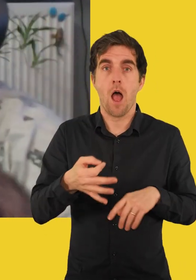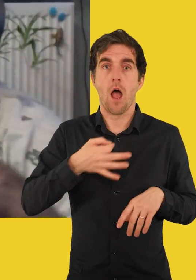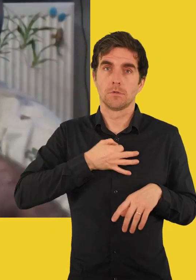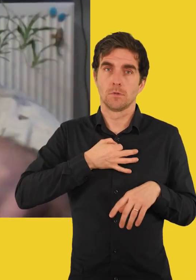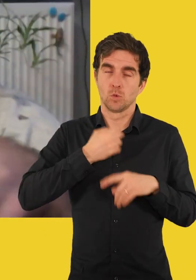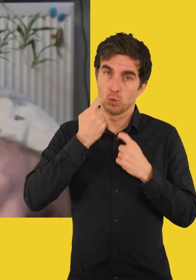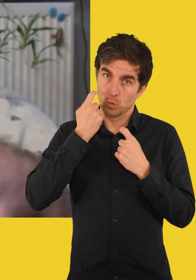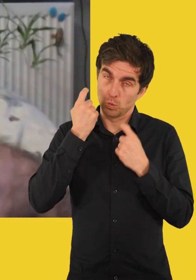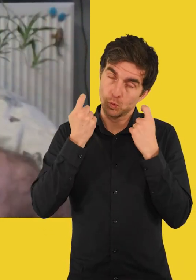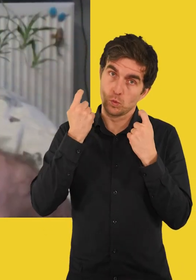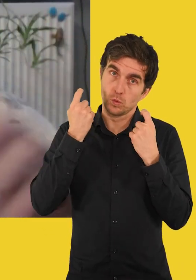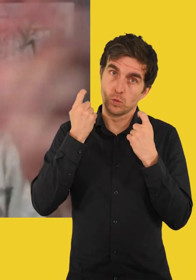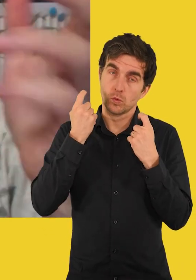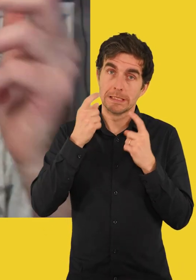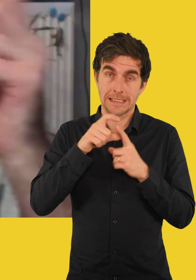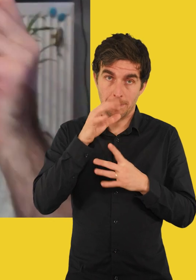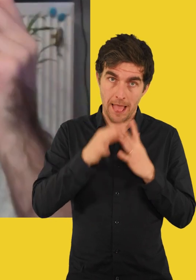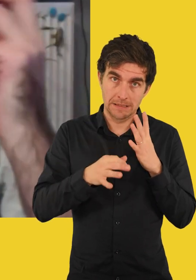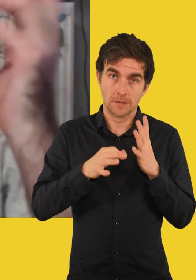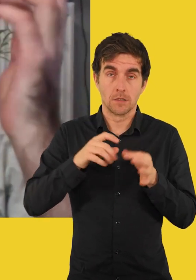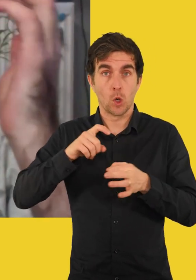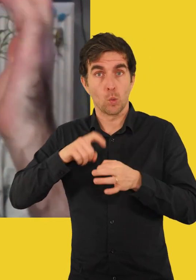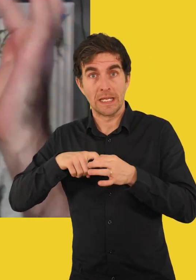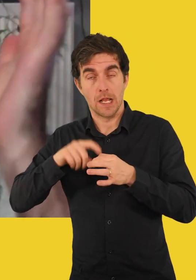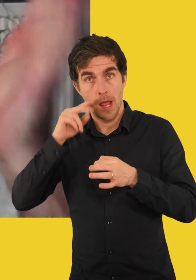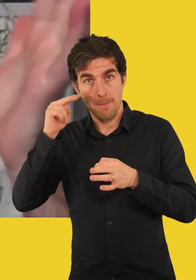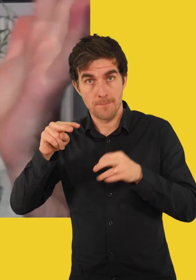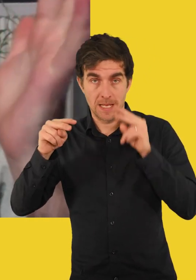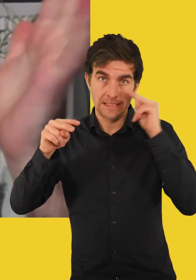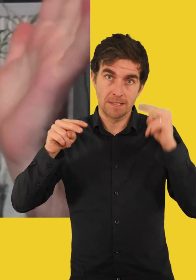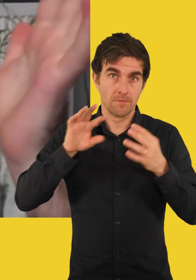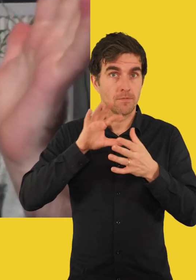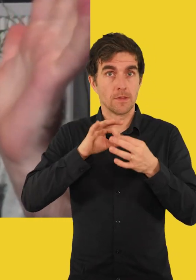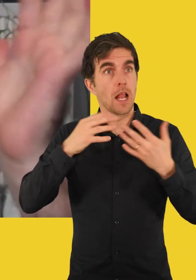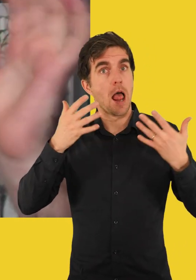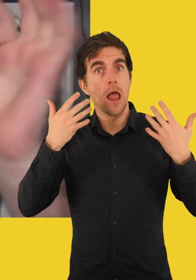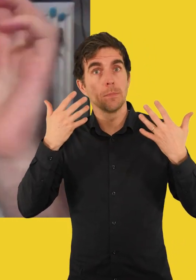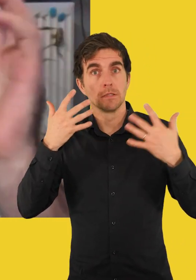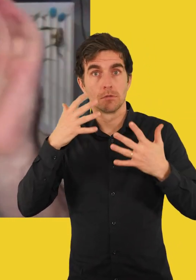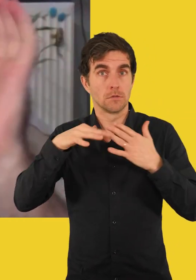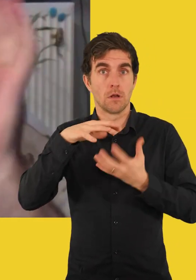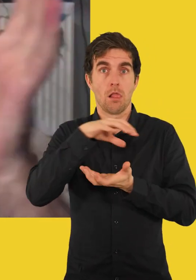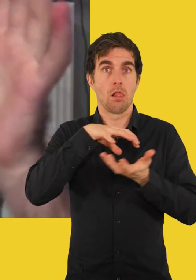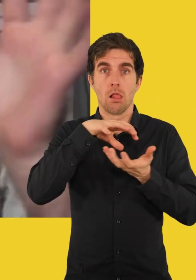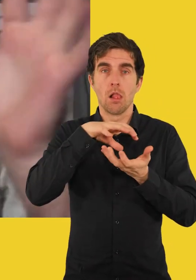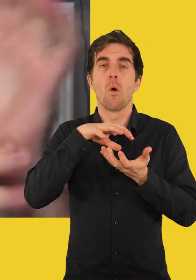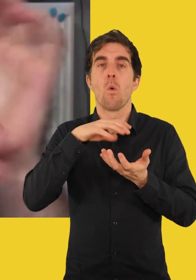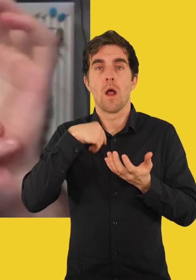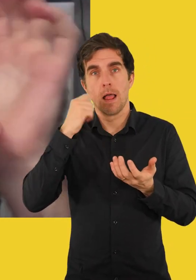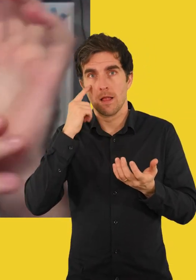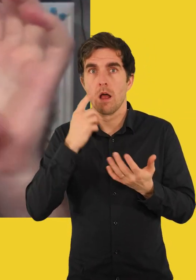specifically asked to consider disabled and queer perspectives of our climate crisis. But that is a massive area